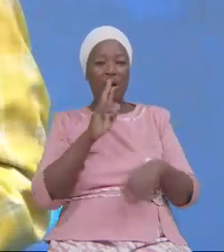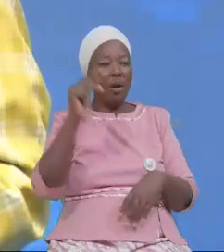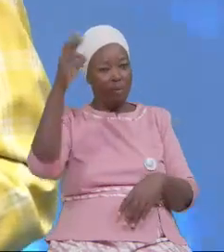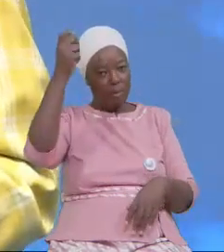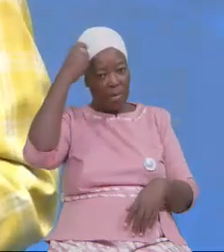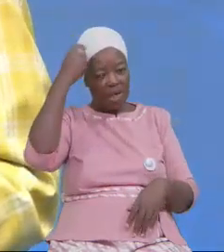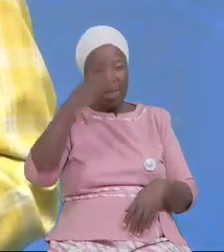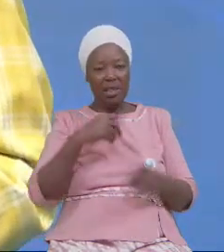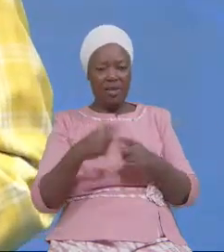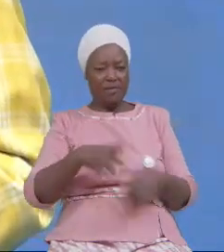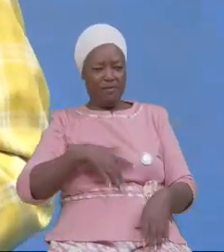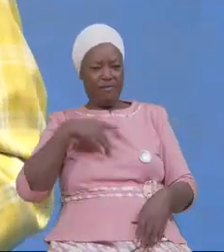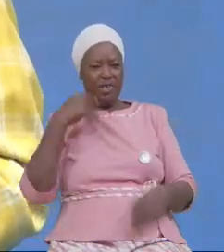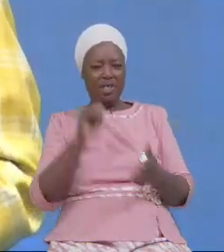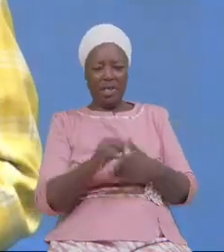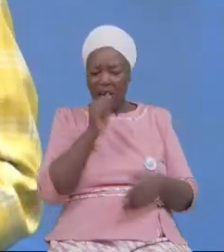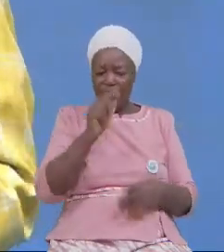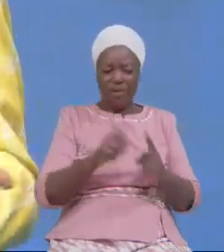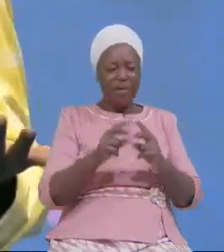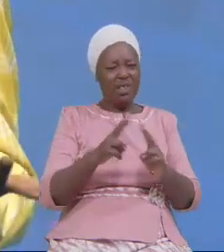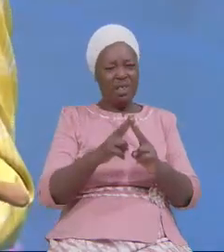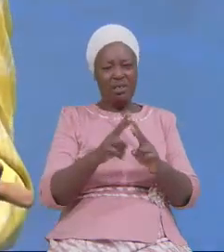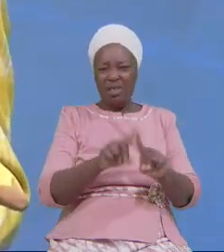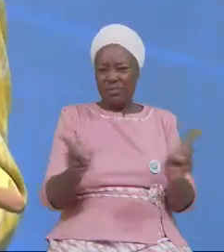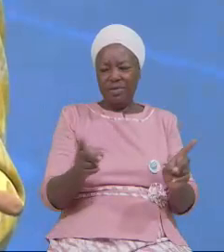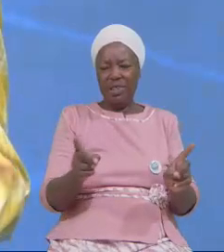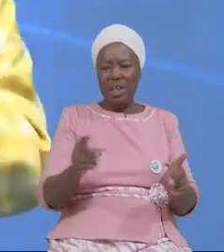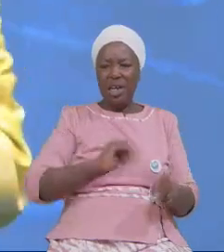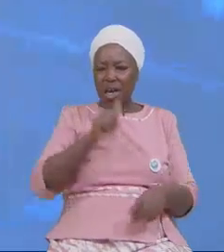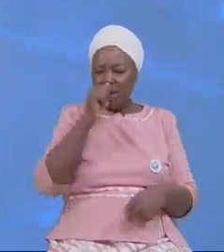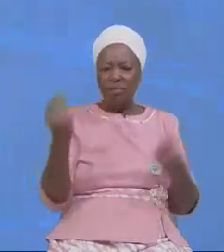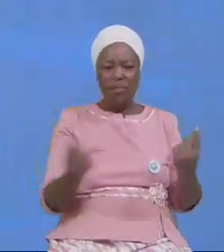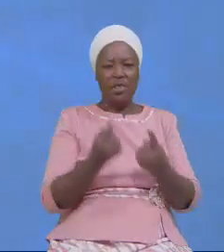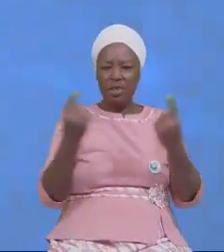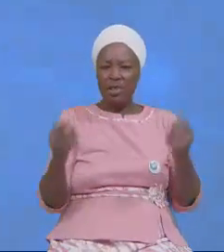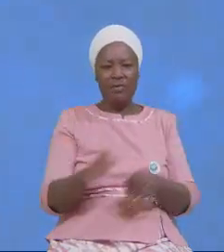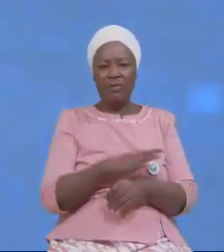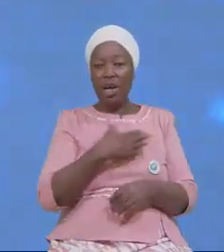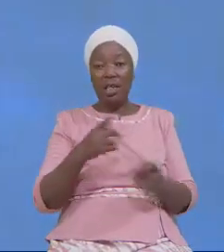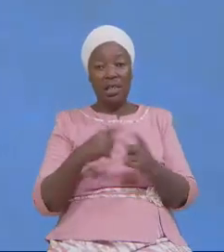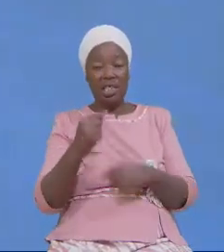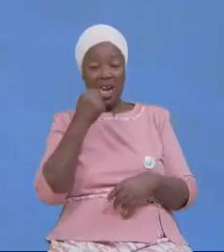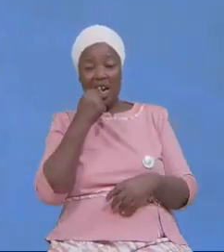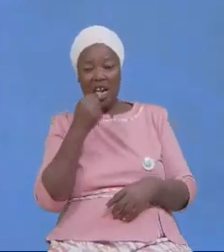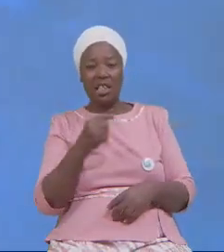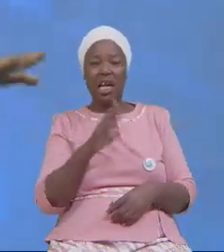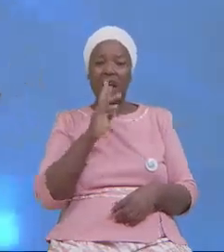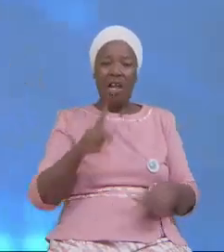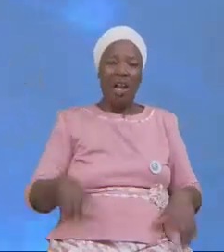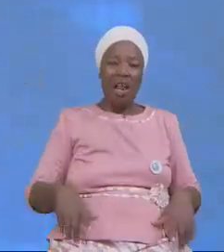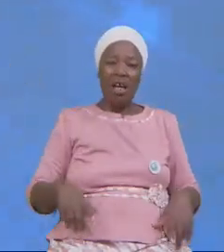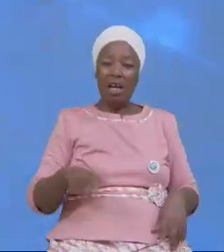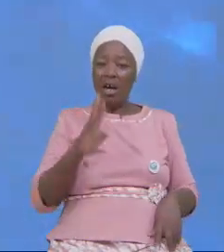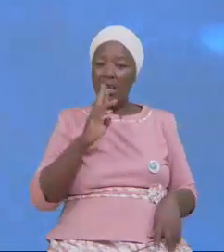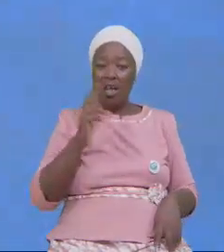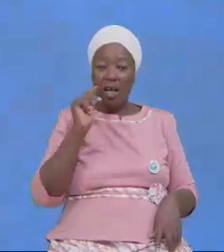she felt, I'm so different. I'm sinful. and she regretted her life in the presence